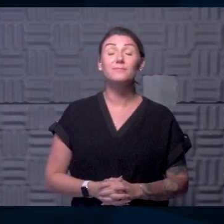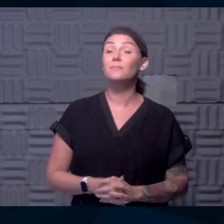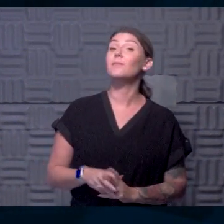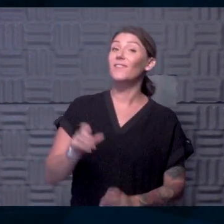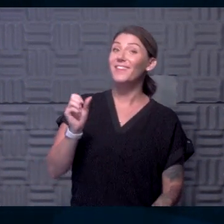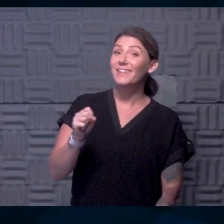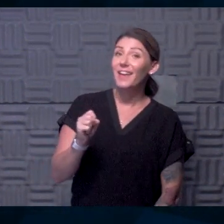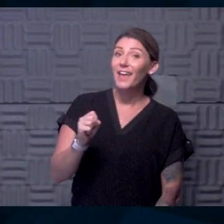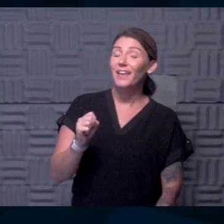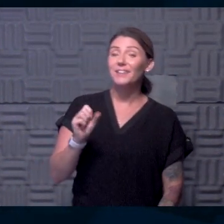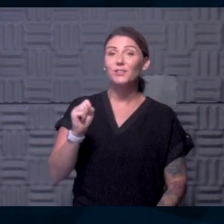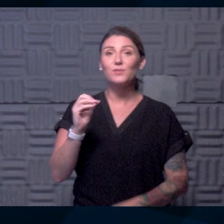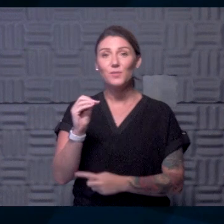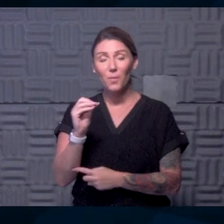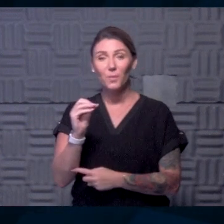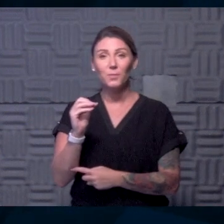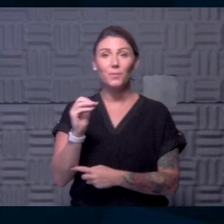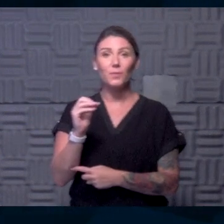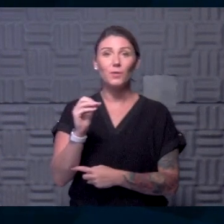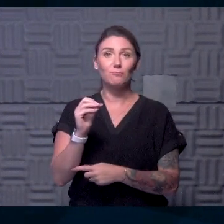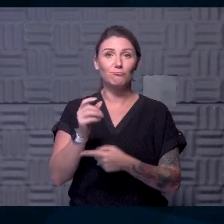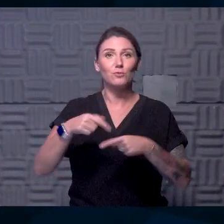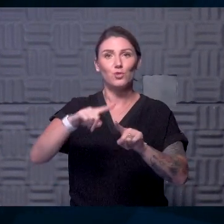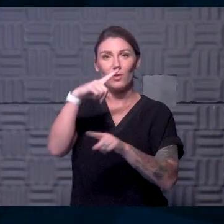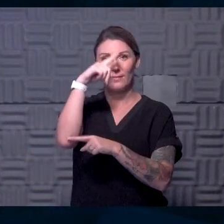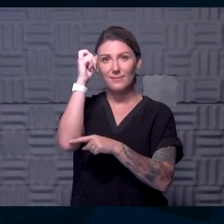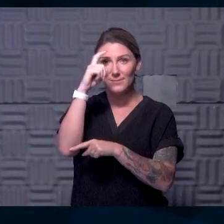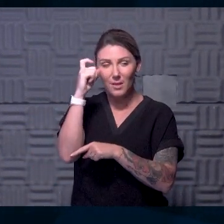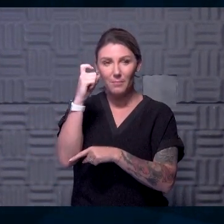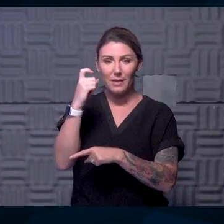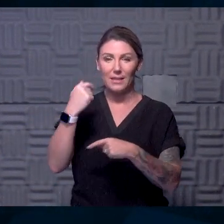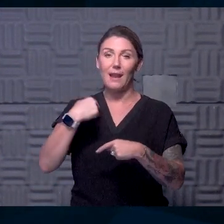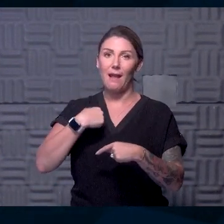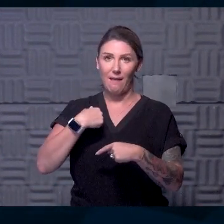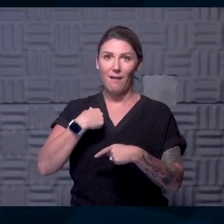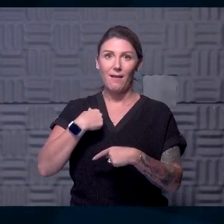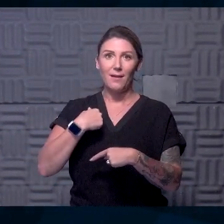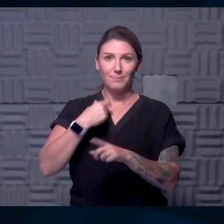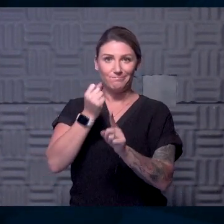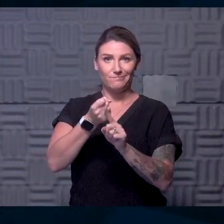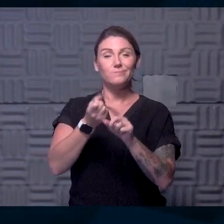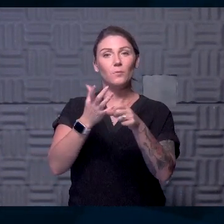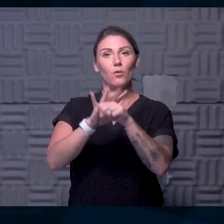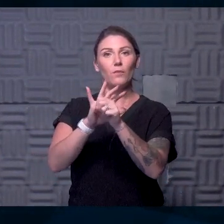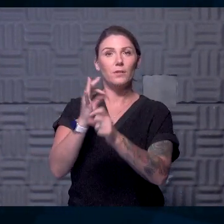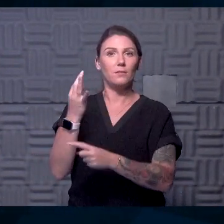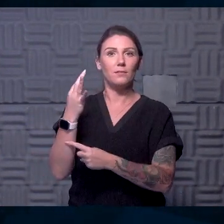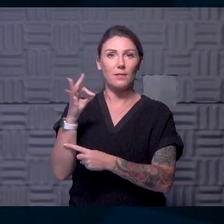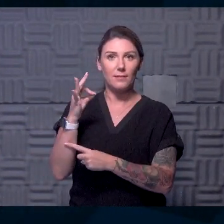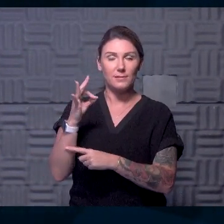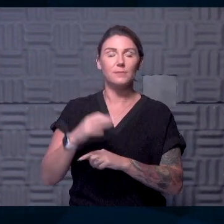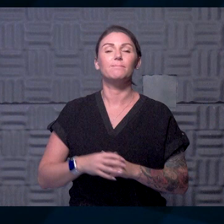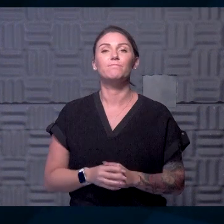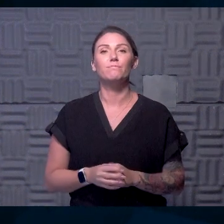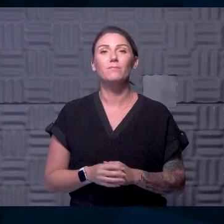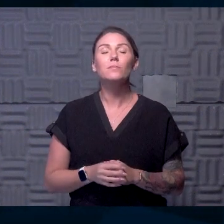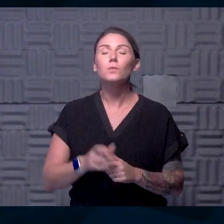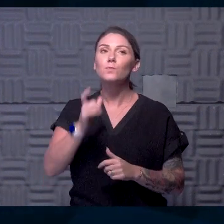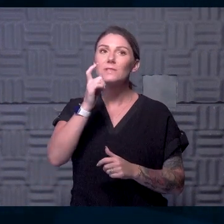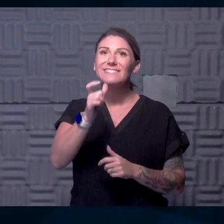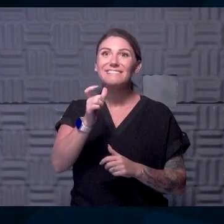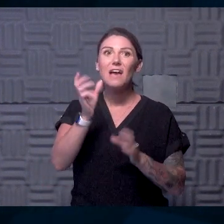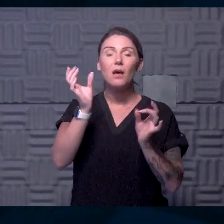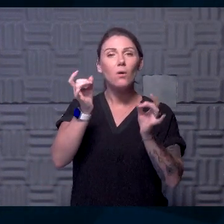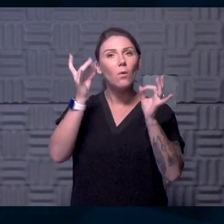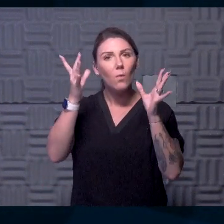Yeah, so I, over the summer, I did have COVID, and, it really wasn't horrible at